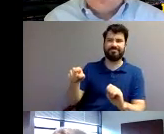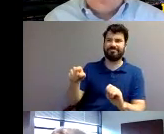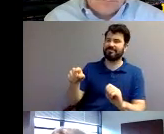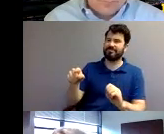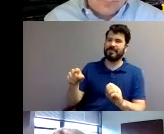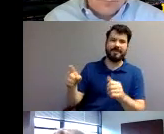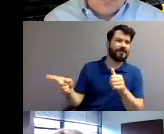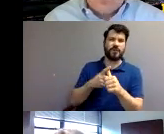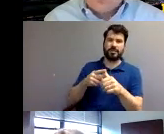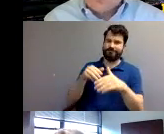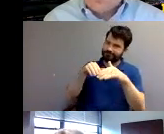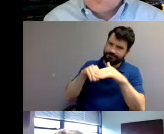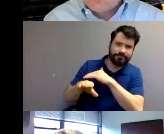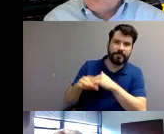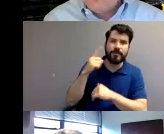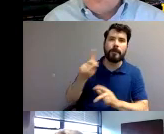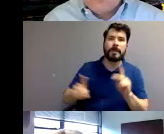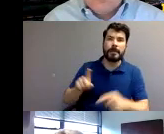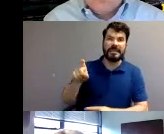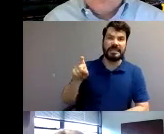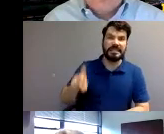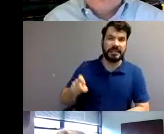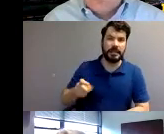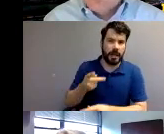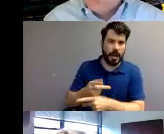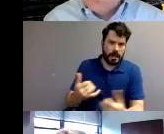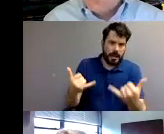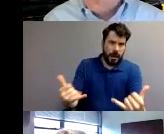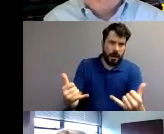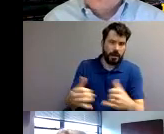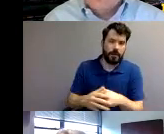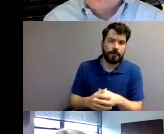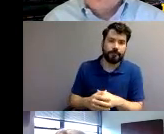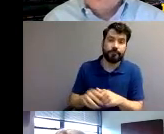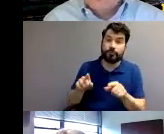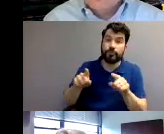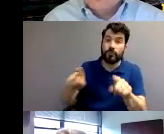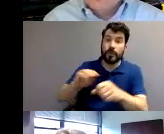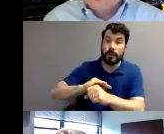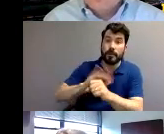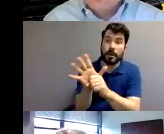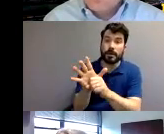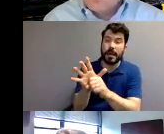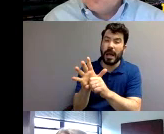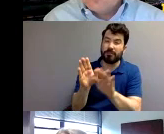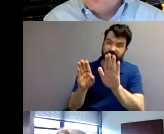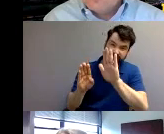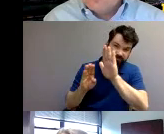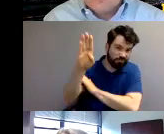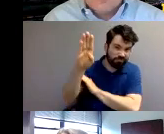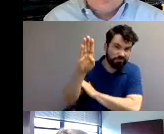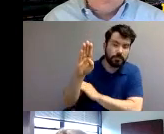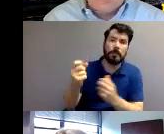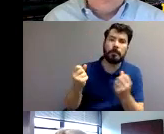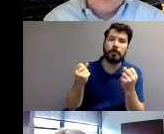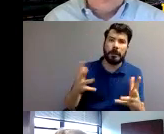urgent way. And as we all know, during the pandemic, the height of it, there was many patients that